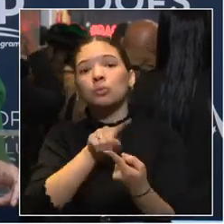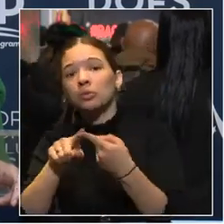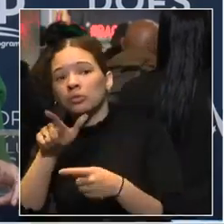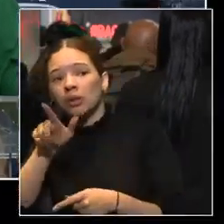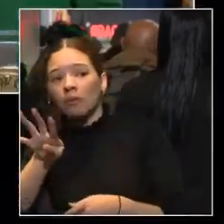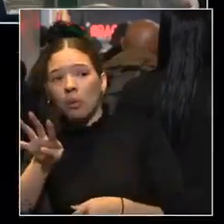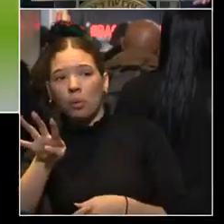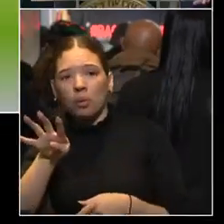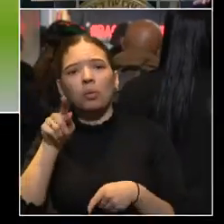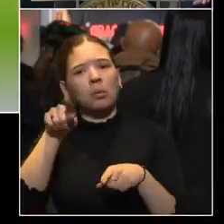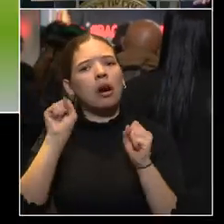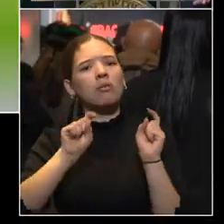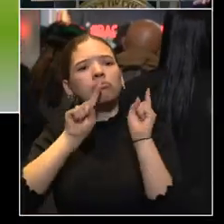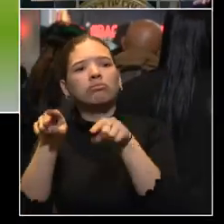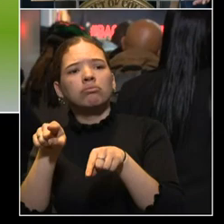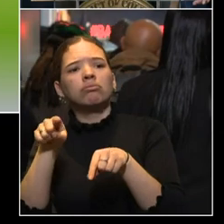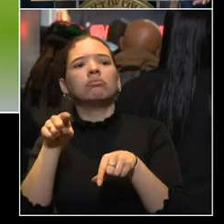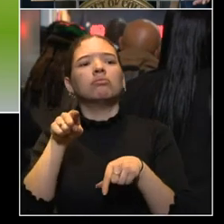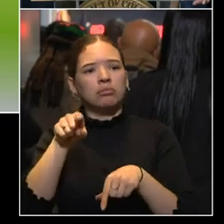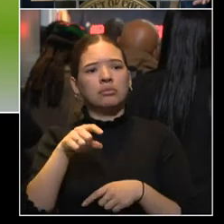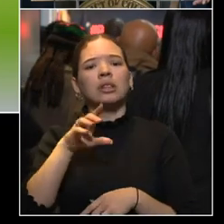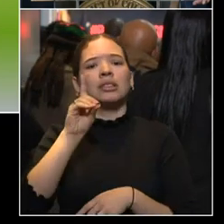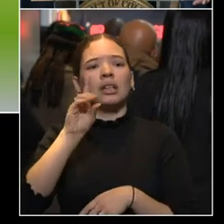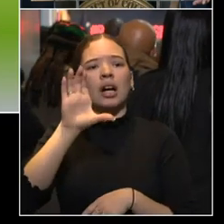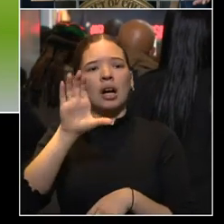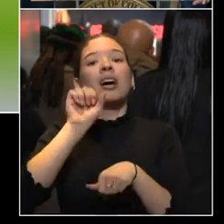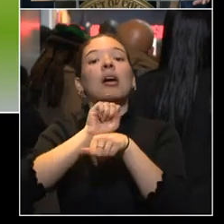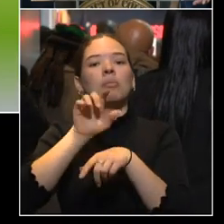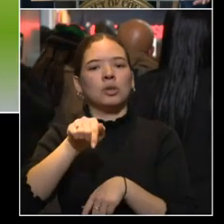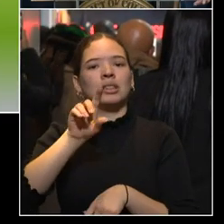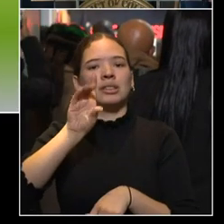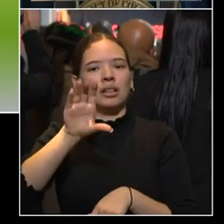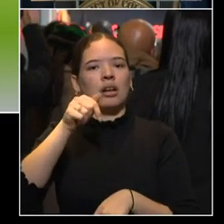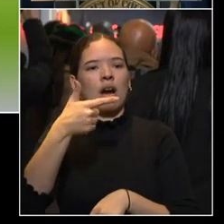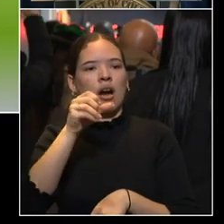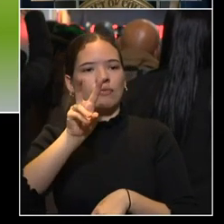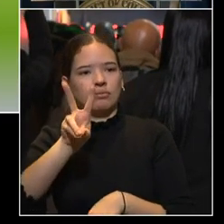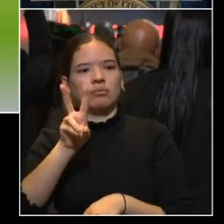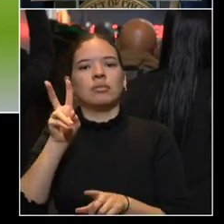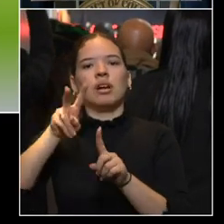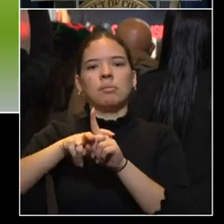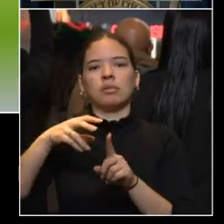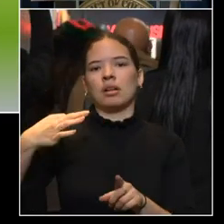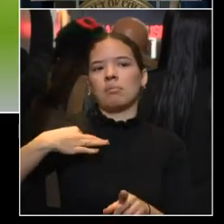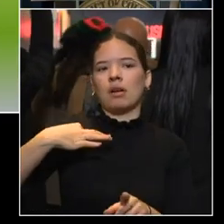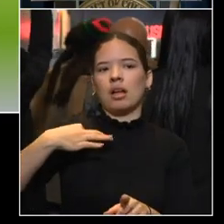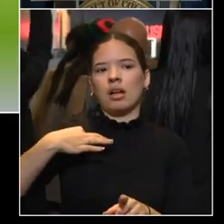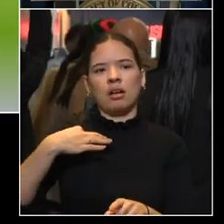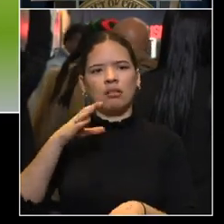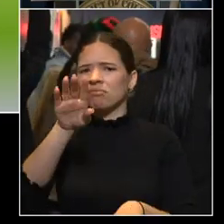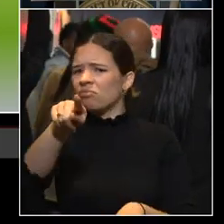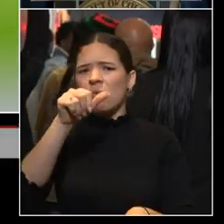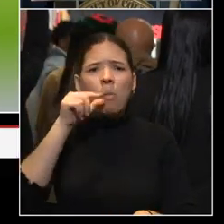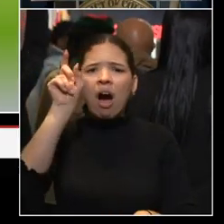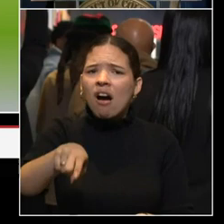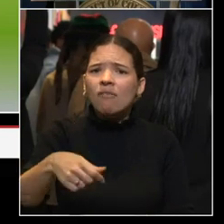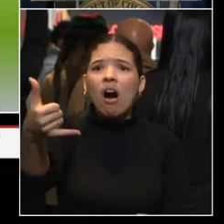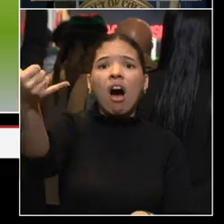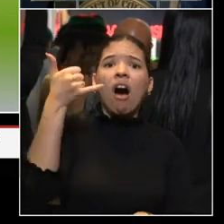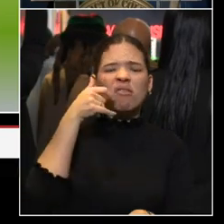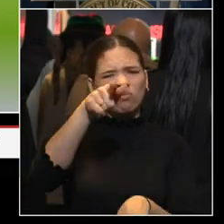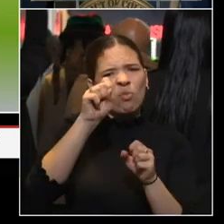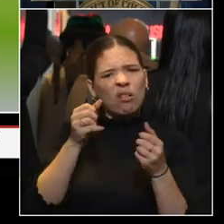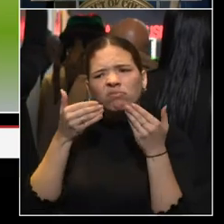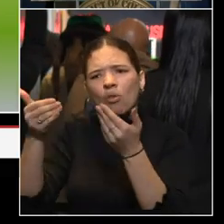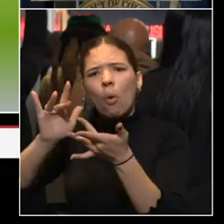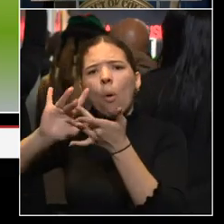Summerjobs.dc.gov and complete your application. Don't call me, don't call the mayor after the application closed saying,